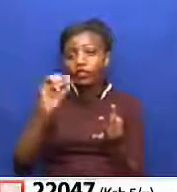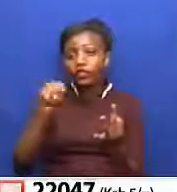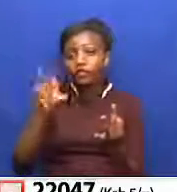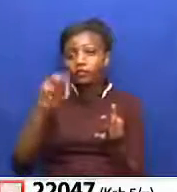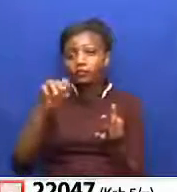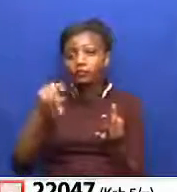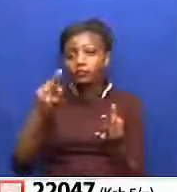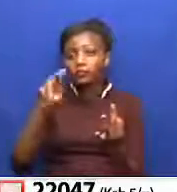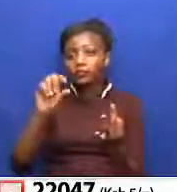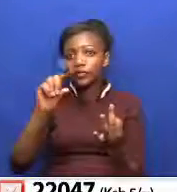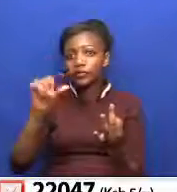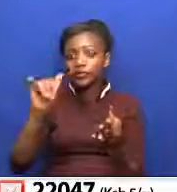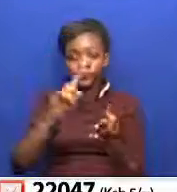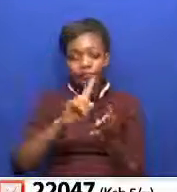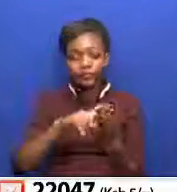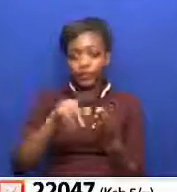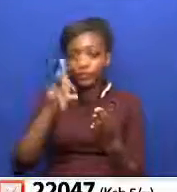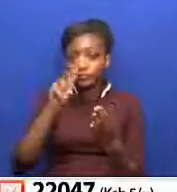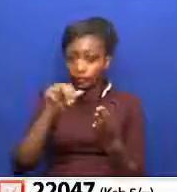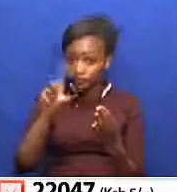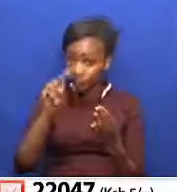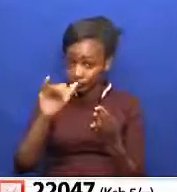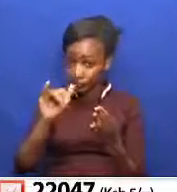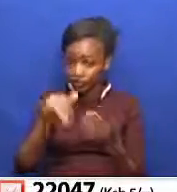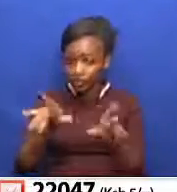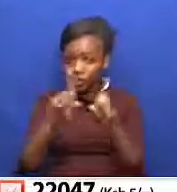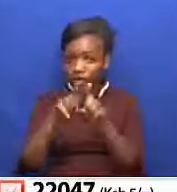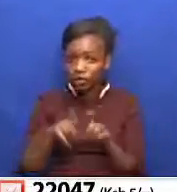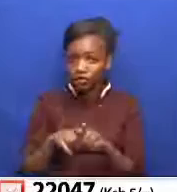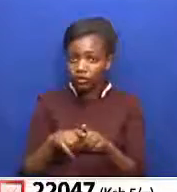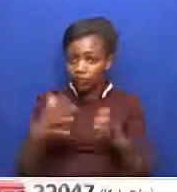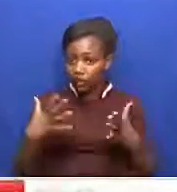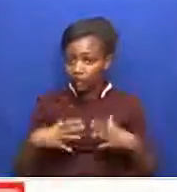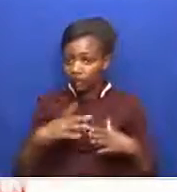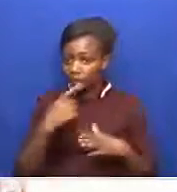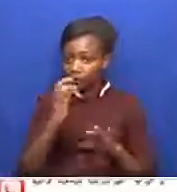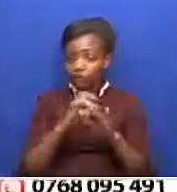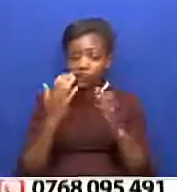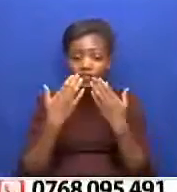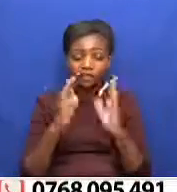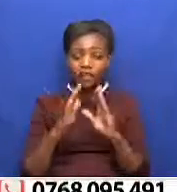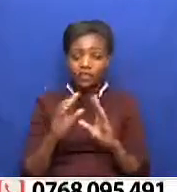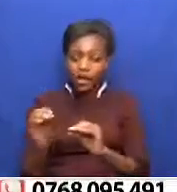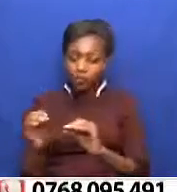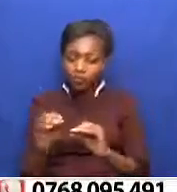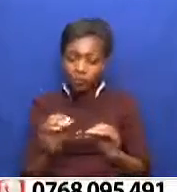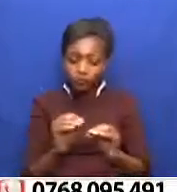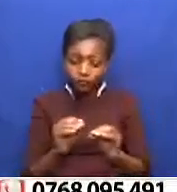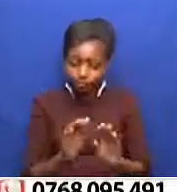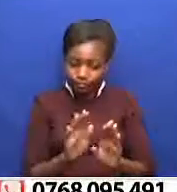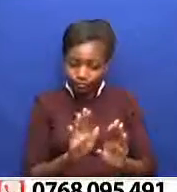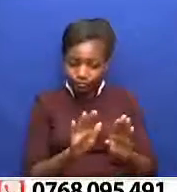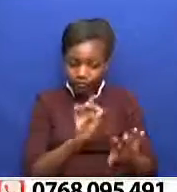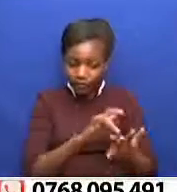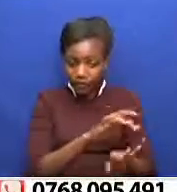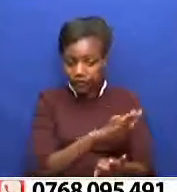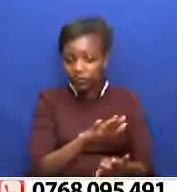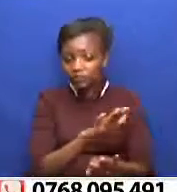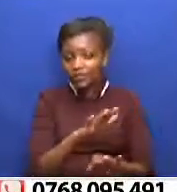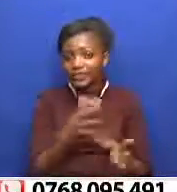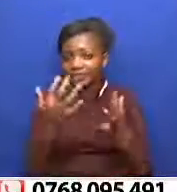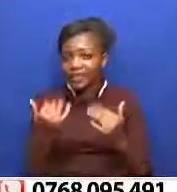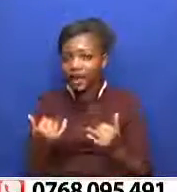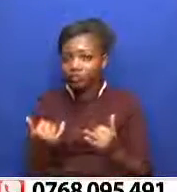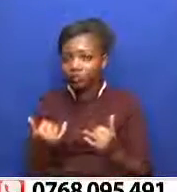and Nasechabwin villages. The homeless victims who are forced to move away from the affected areas are